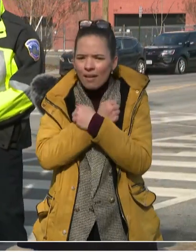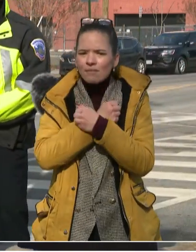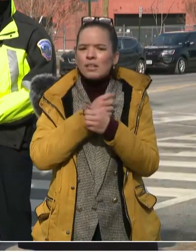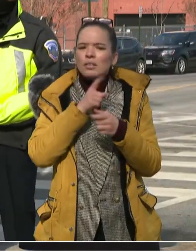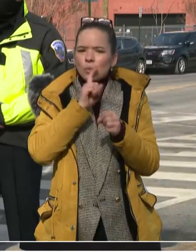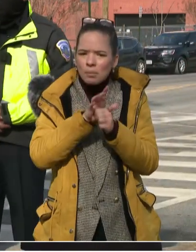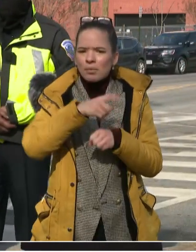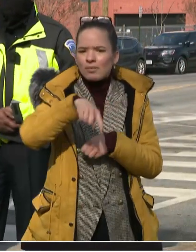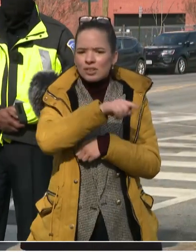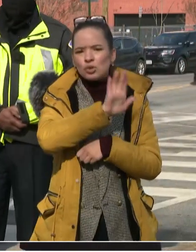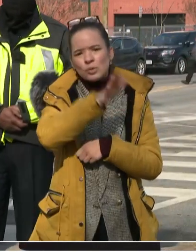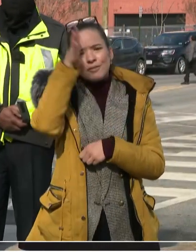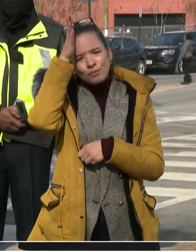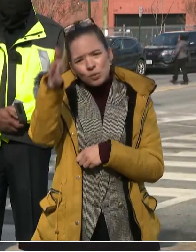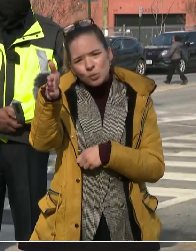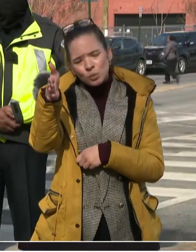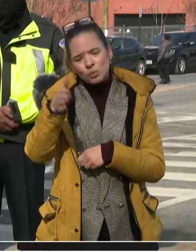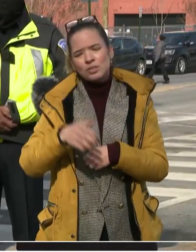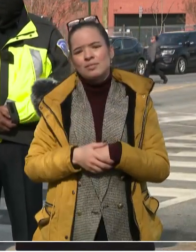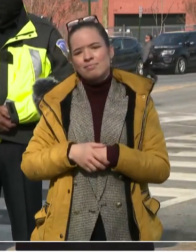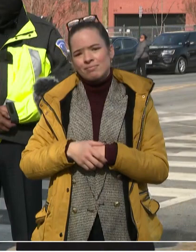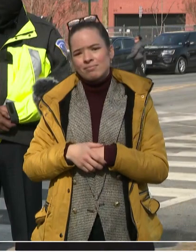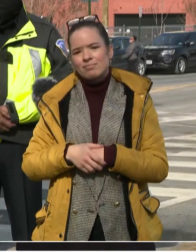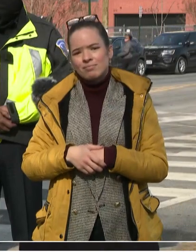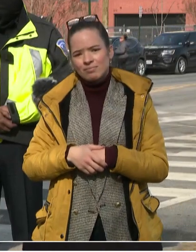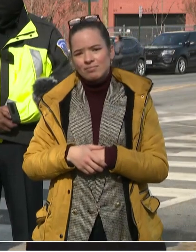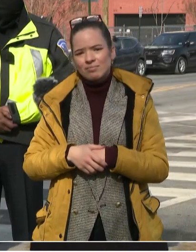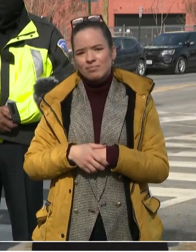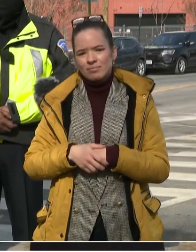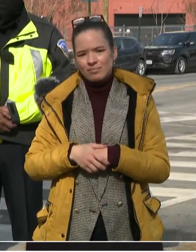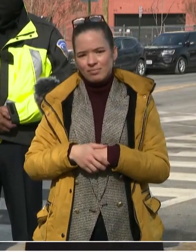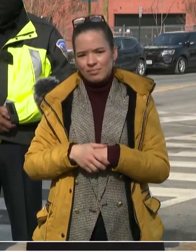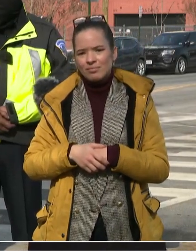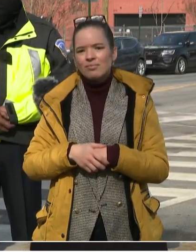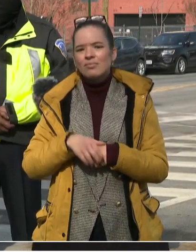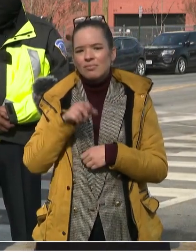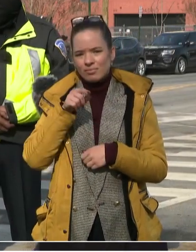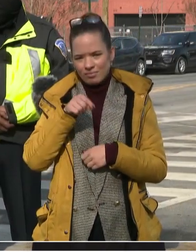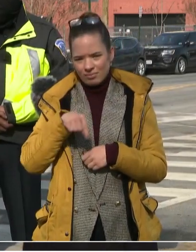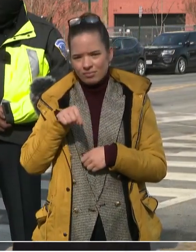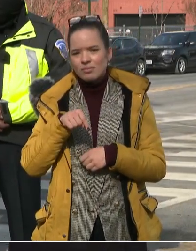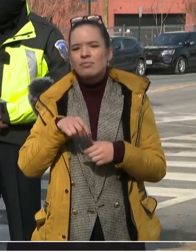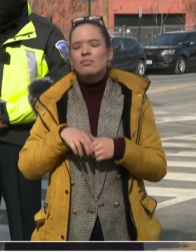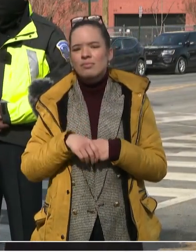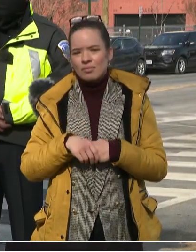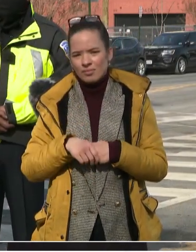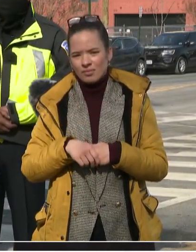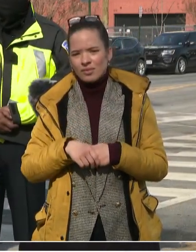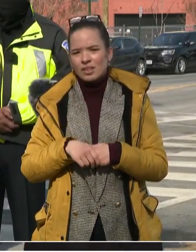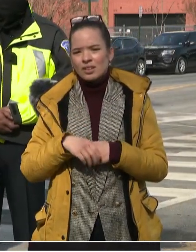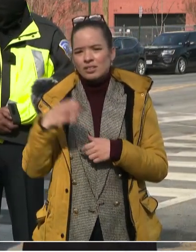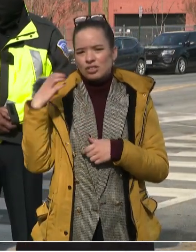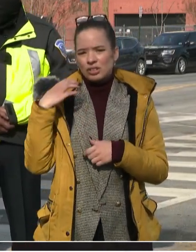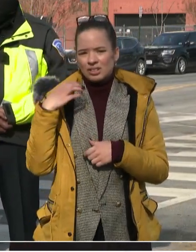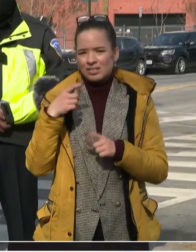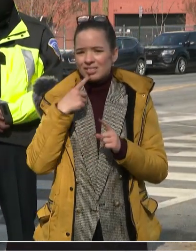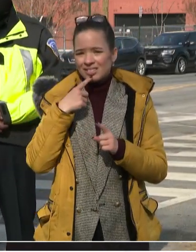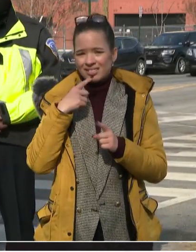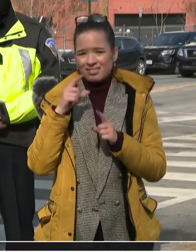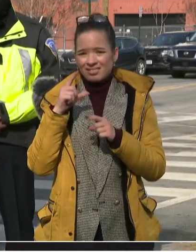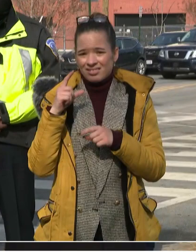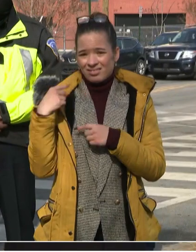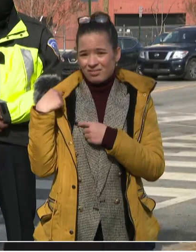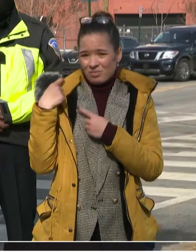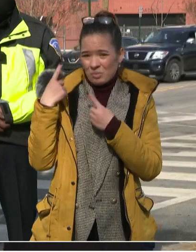here. Channel 9. Megan Rivers here from Channel 9. Chief Conte mentioned that for a while you didn't see a lot of carjackings